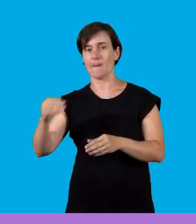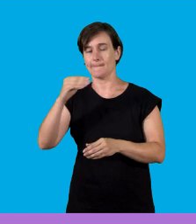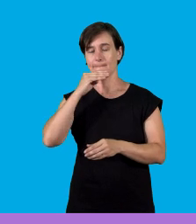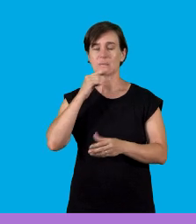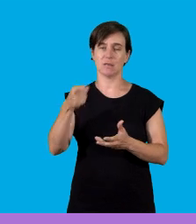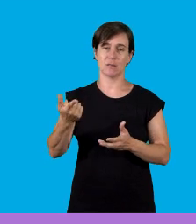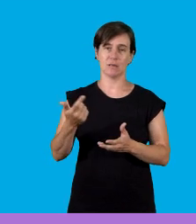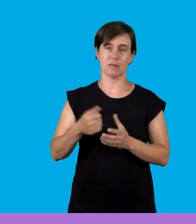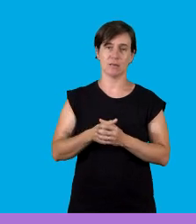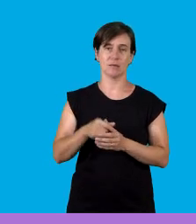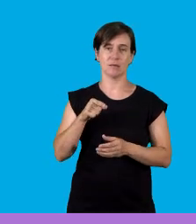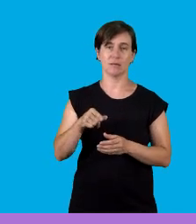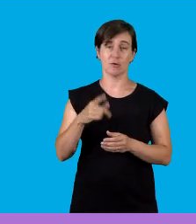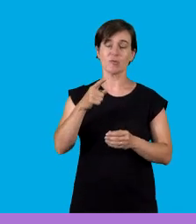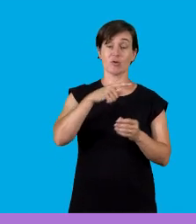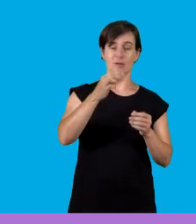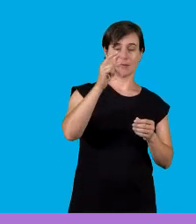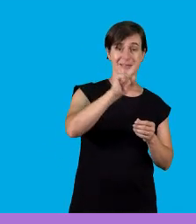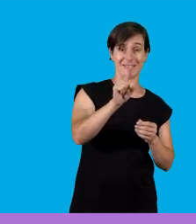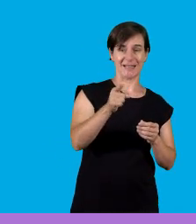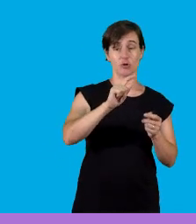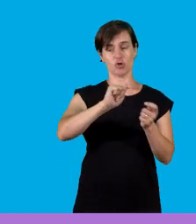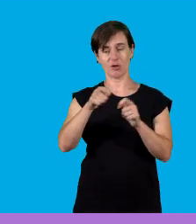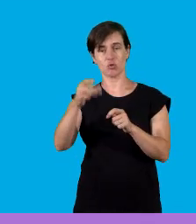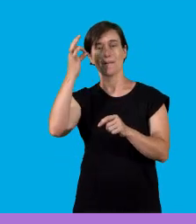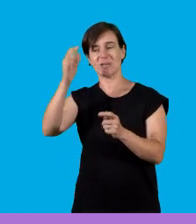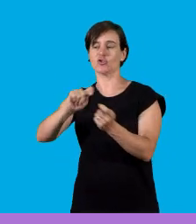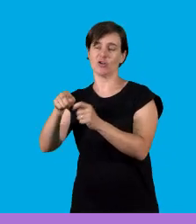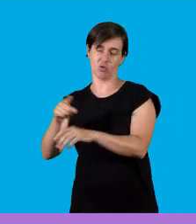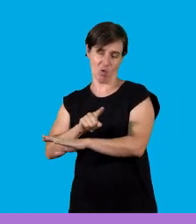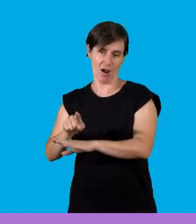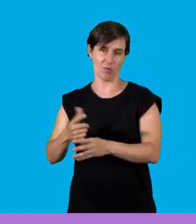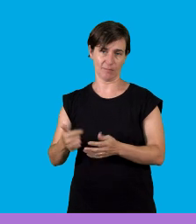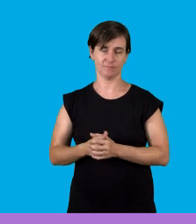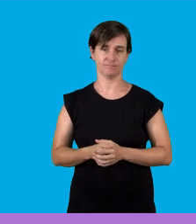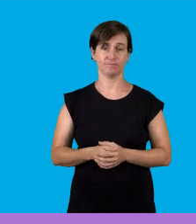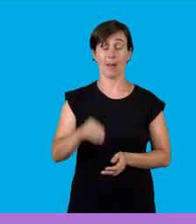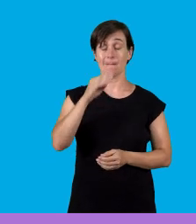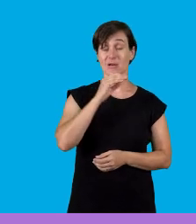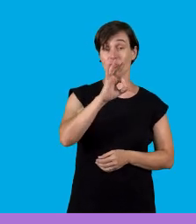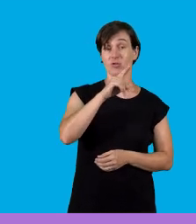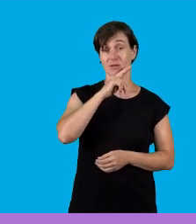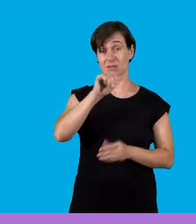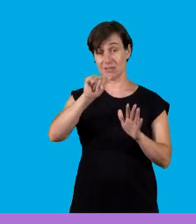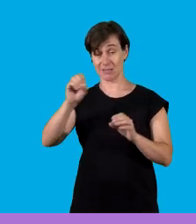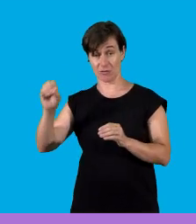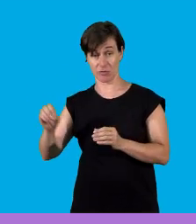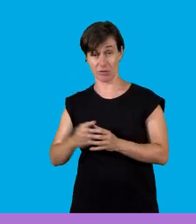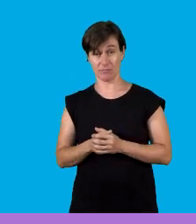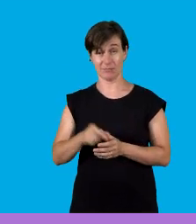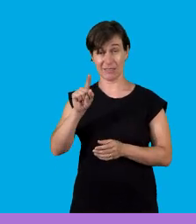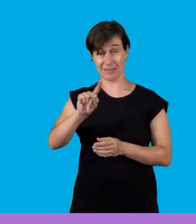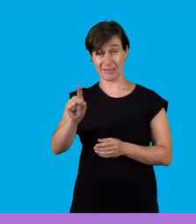That will take me to my, hours. Are we fine with that? So therefore, if I take that